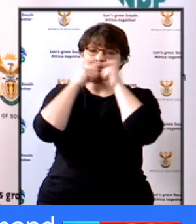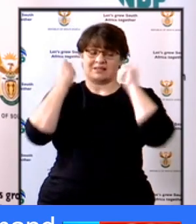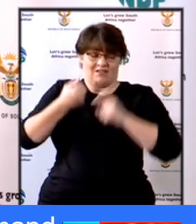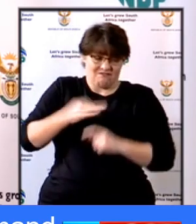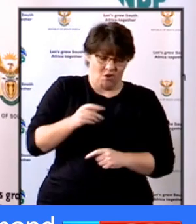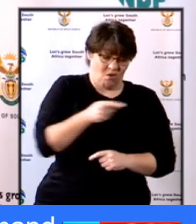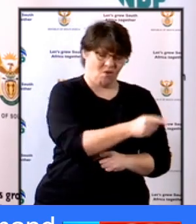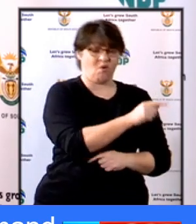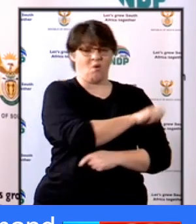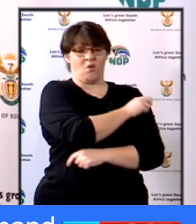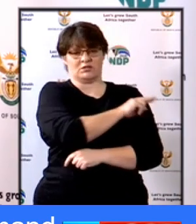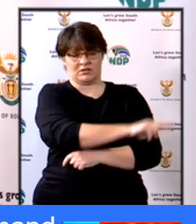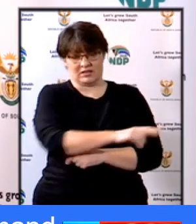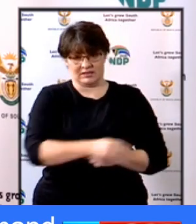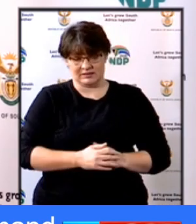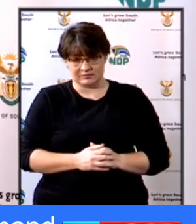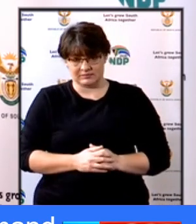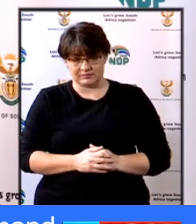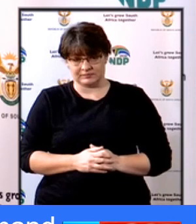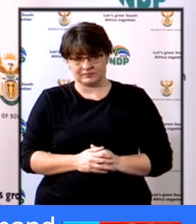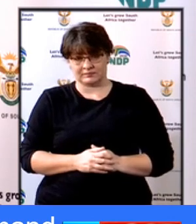also been able to